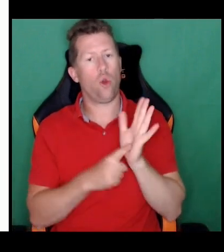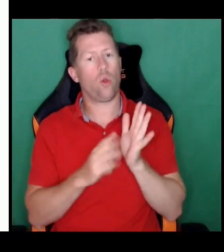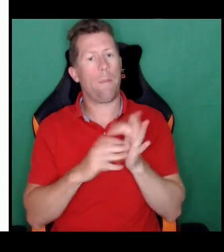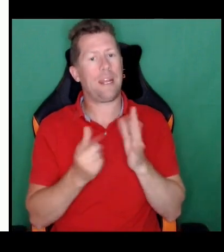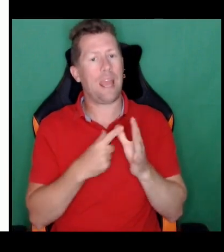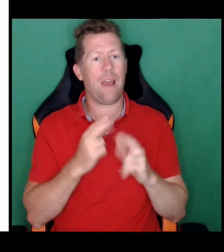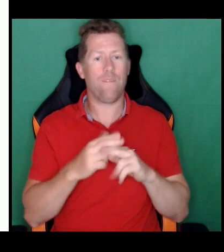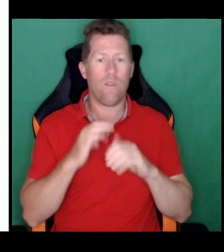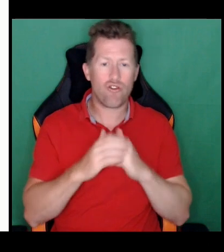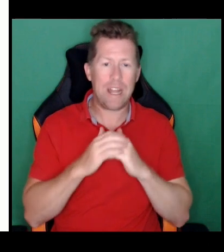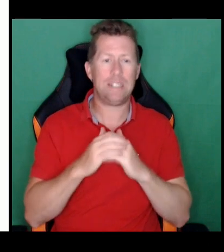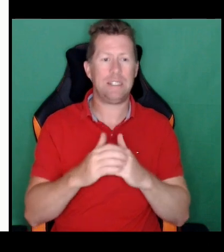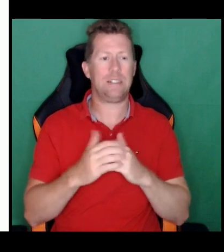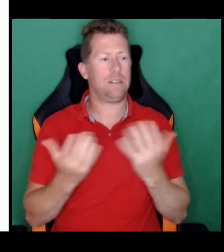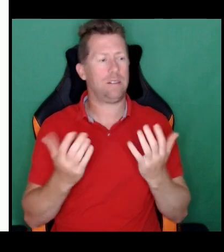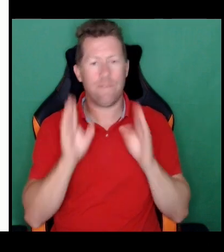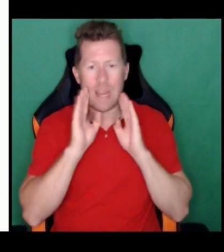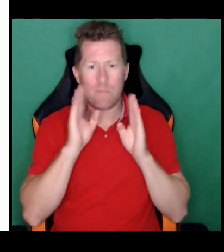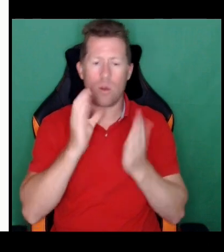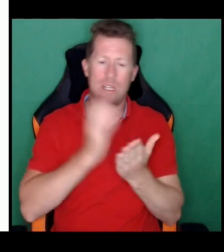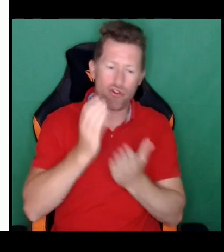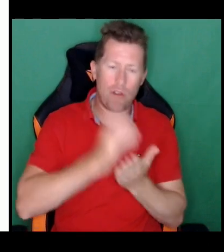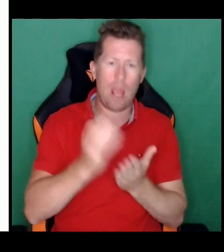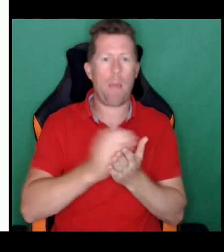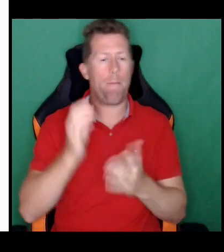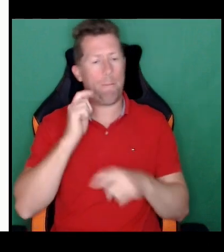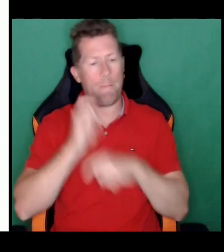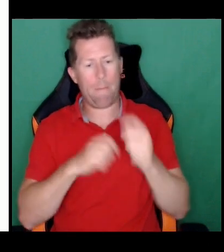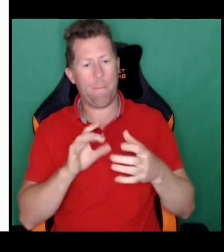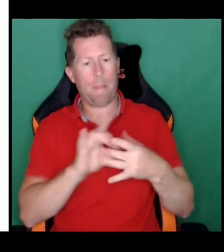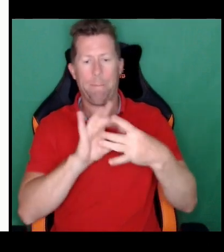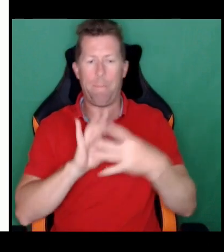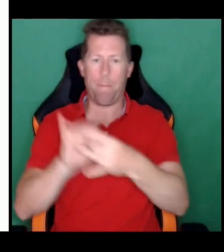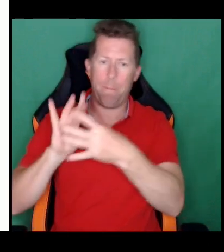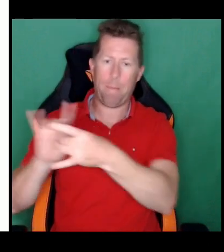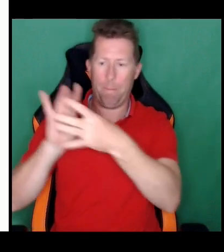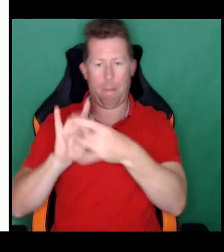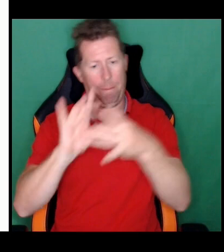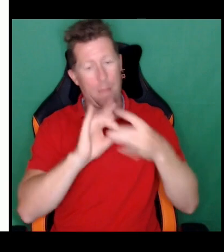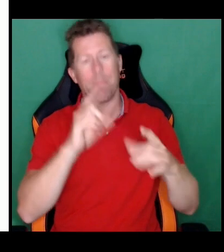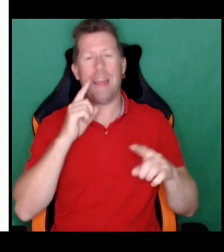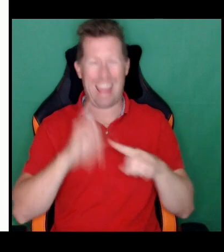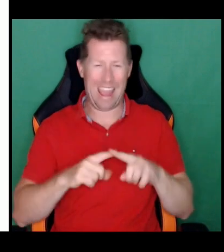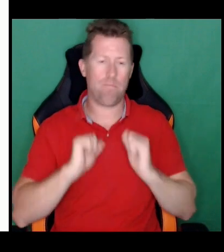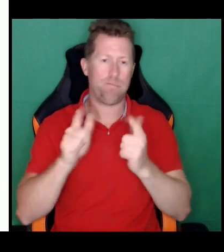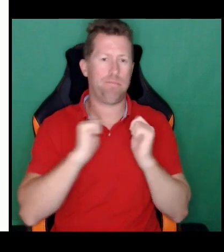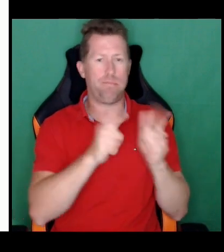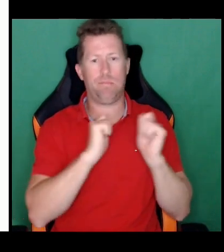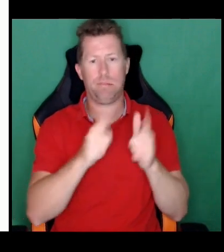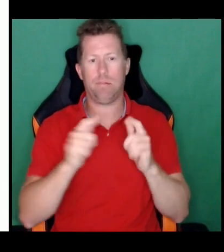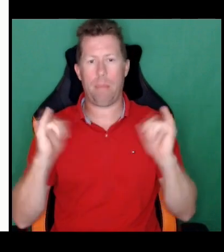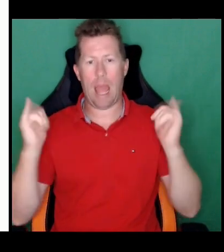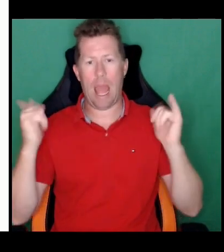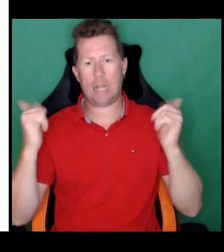their friendship hookups begin on social media, but they also rely heavily on parties, and their paid work